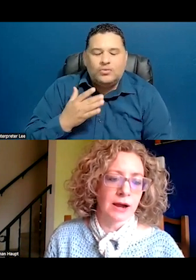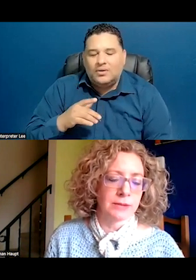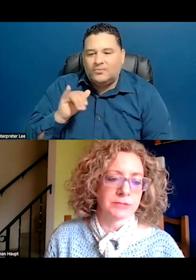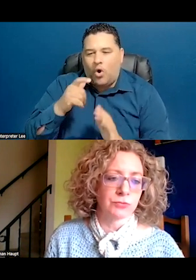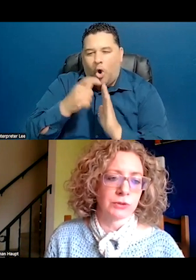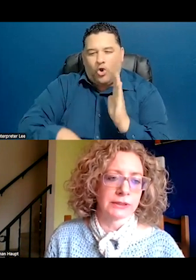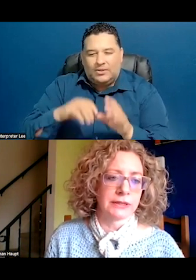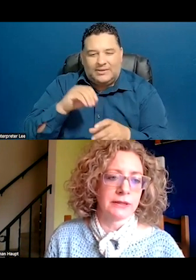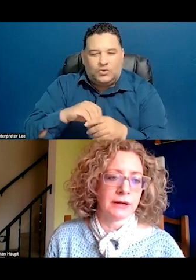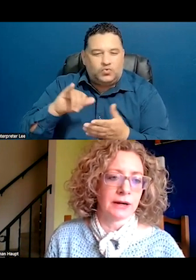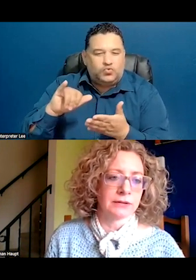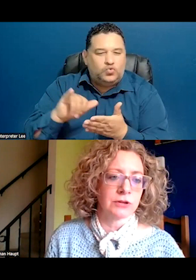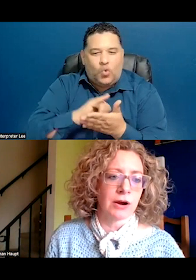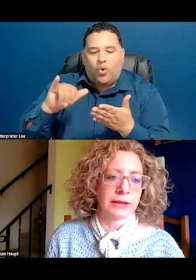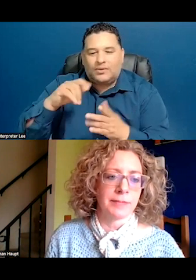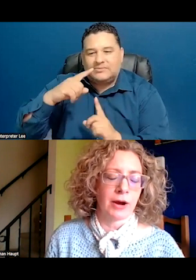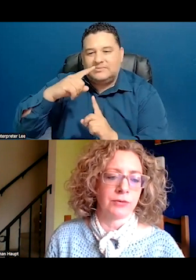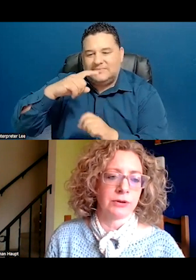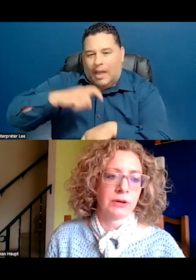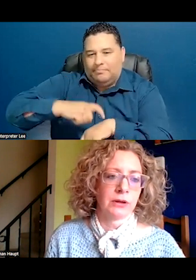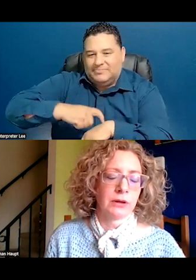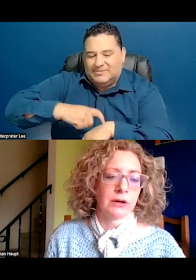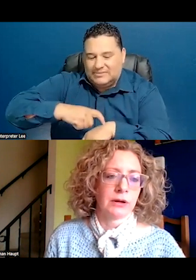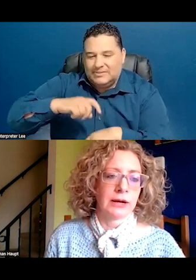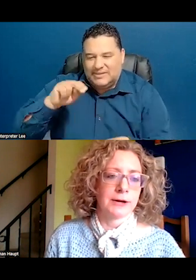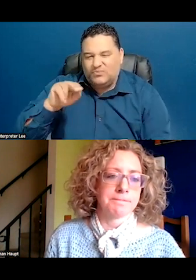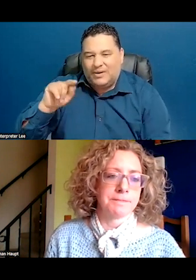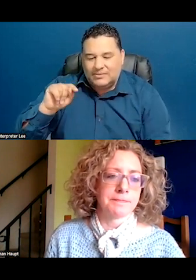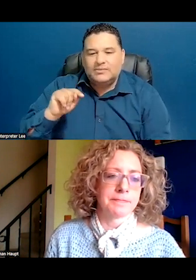York Times, really talking about